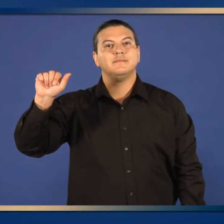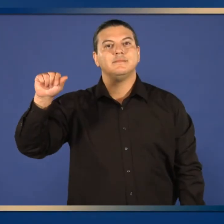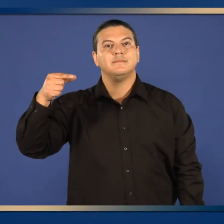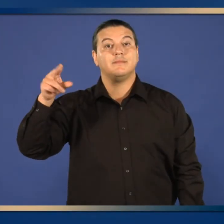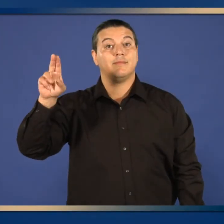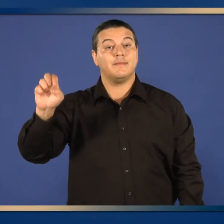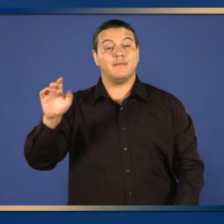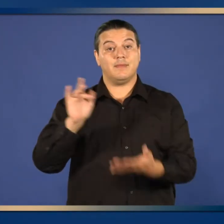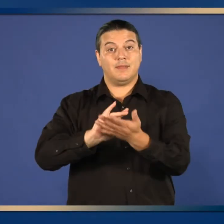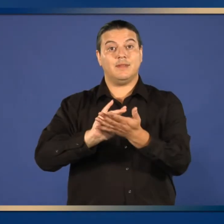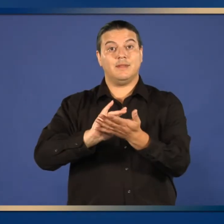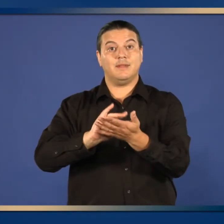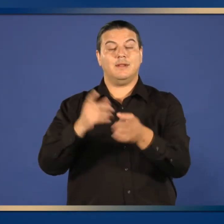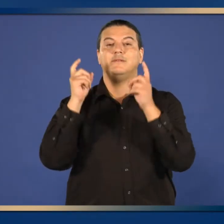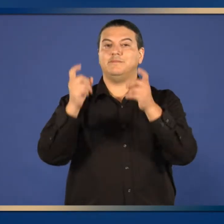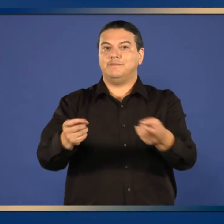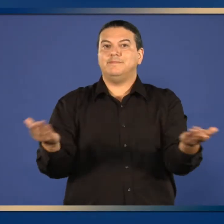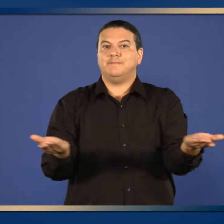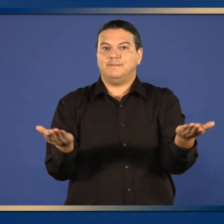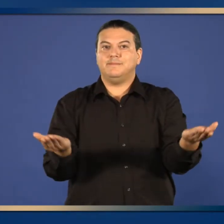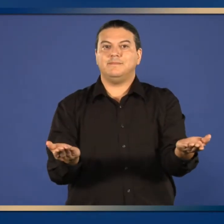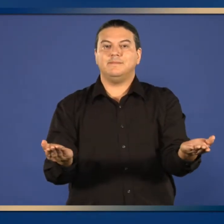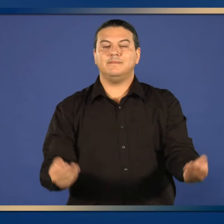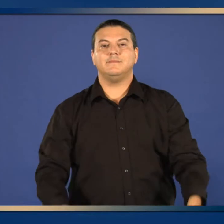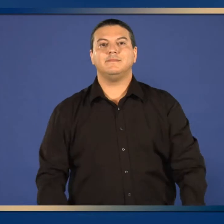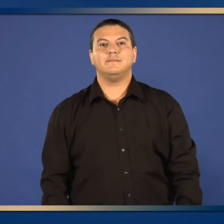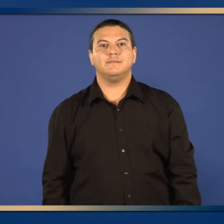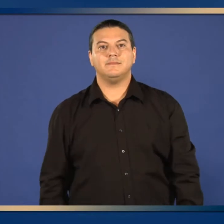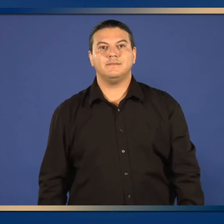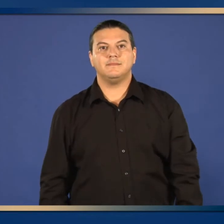Plague Medication Dispensing Site.